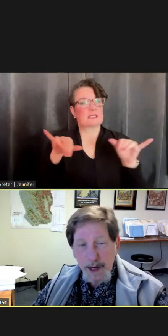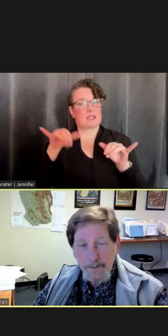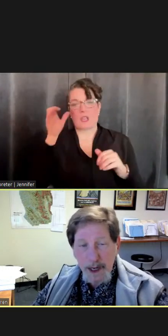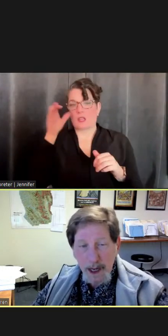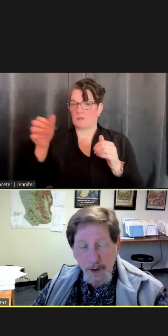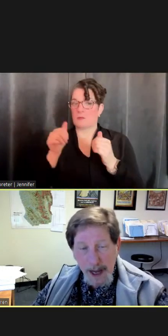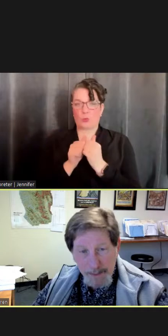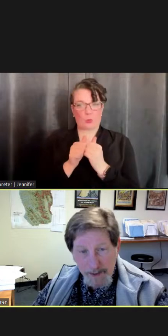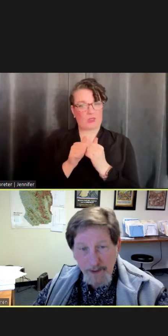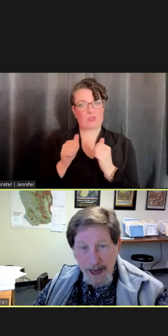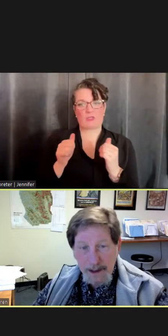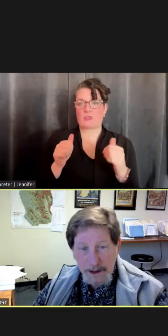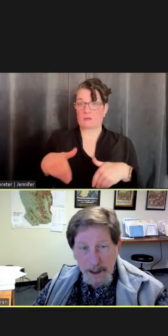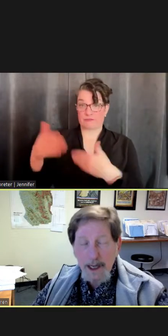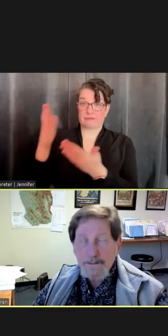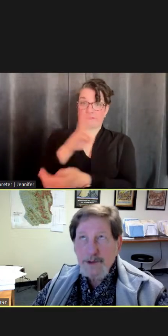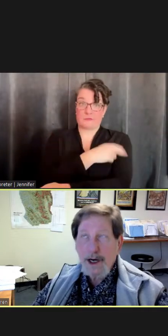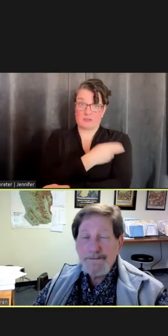People who have